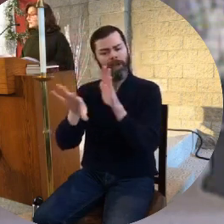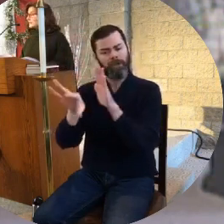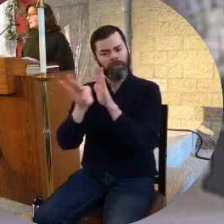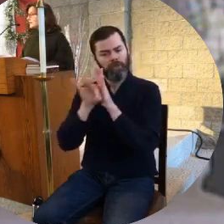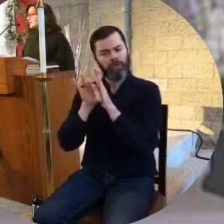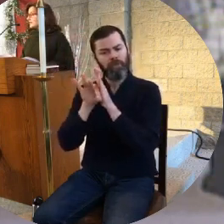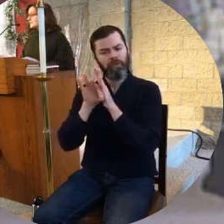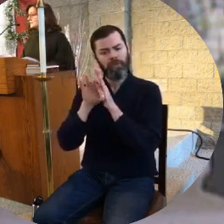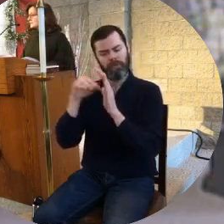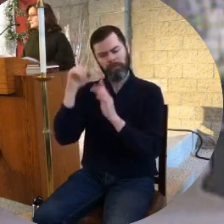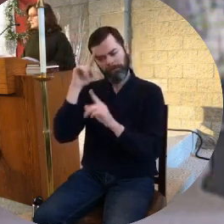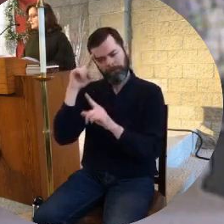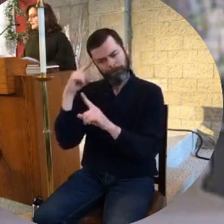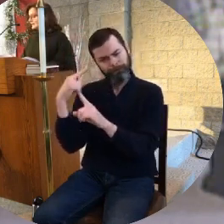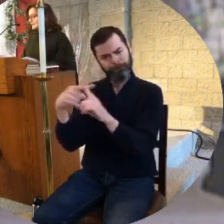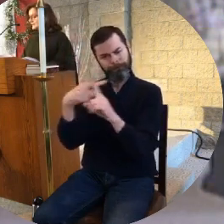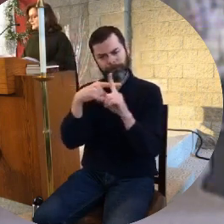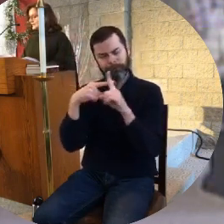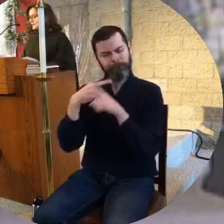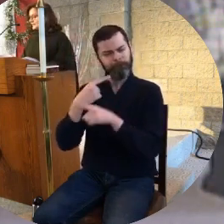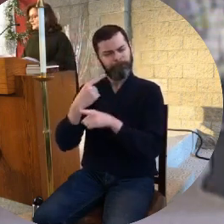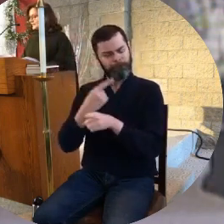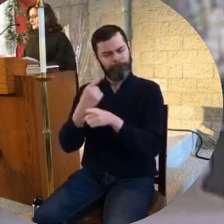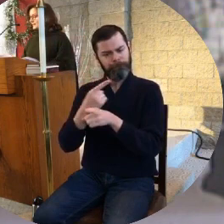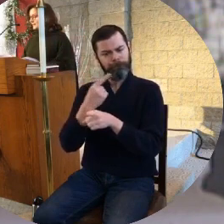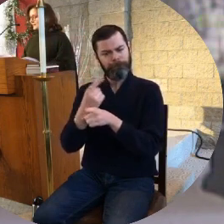Another deep breath.